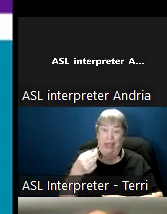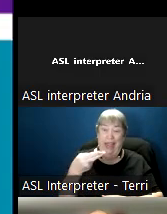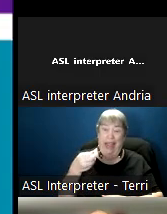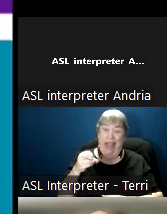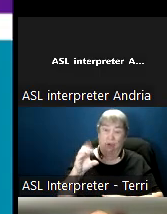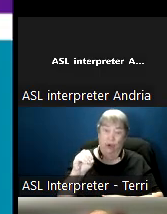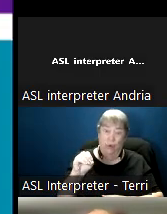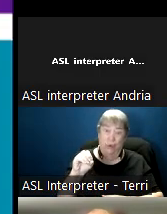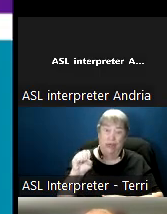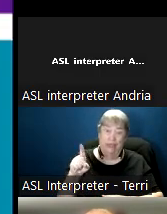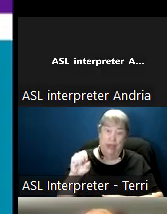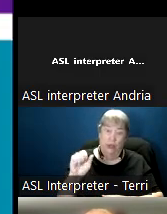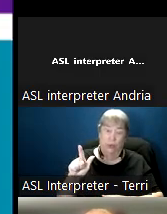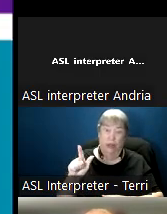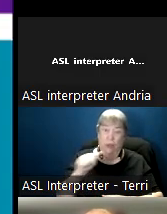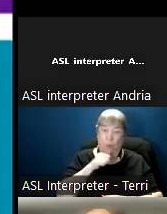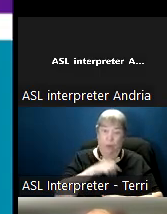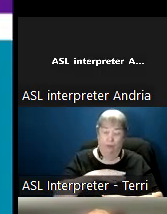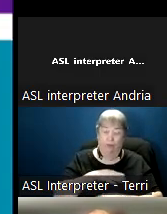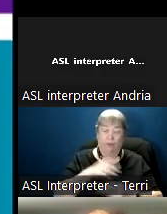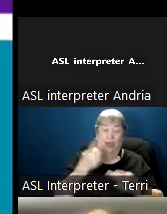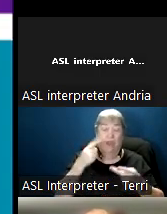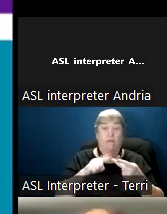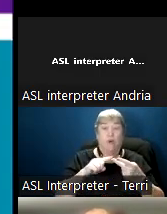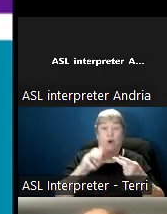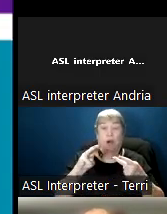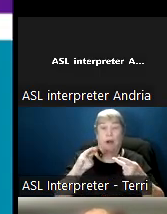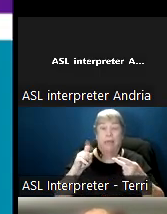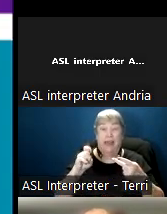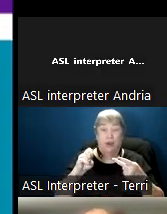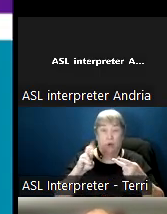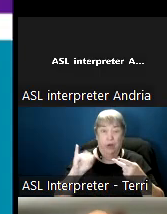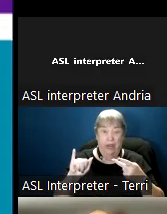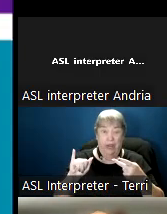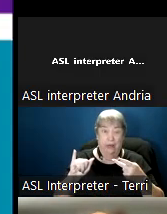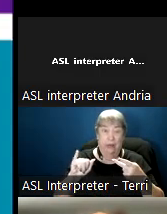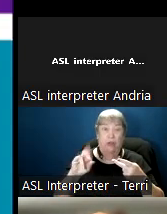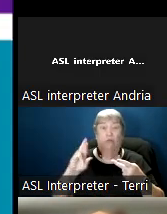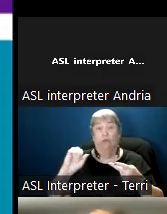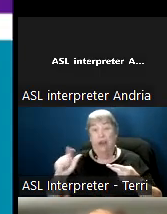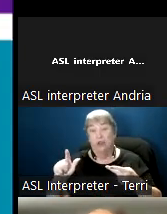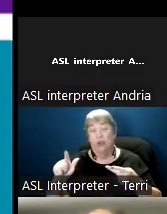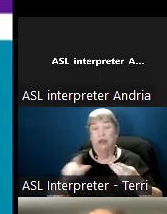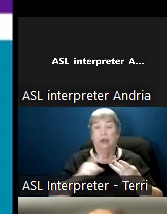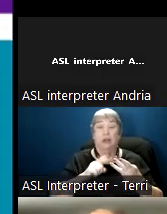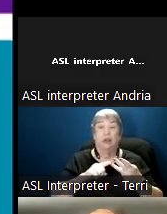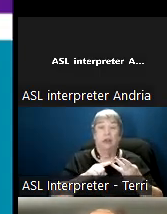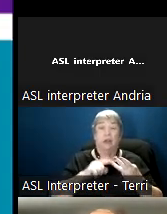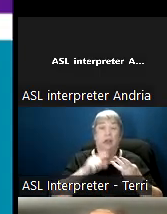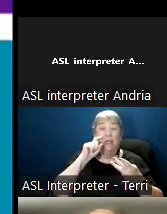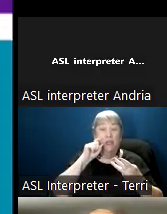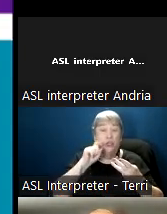If you are a minority, if you are a racial minority, if you are a sexual or